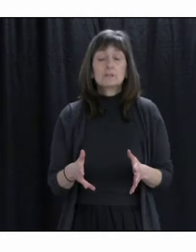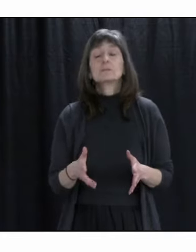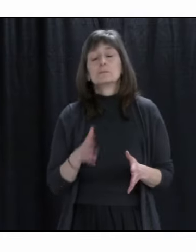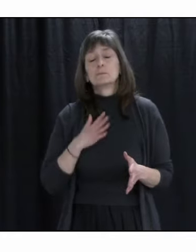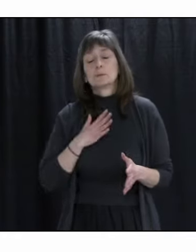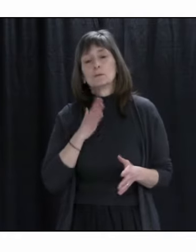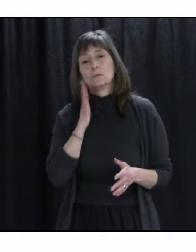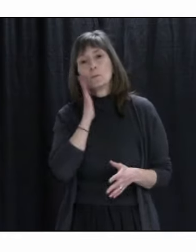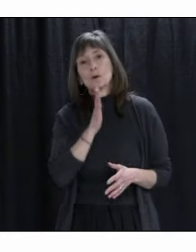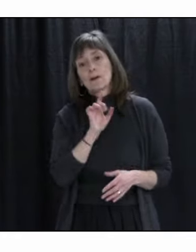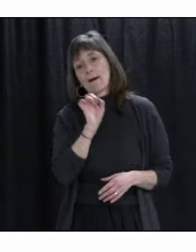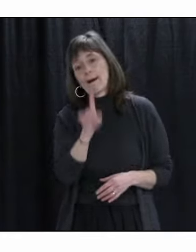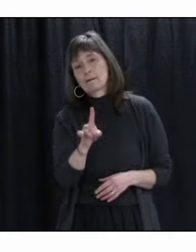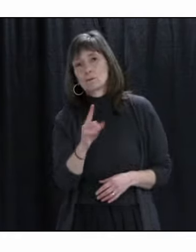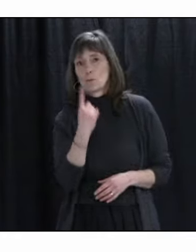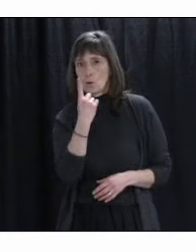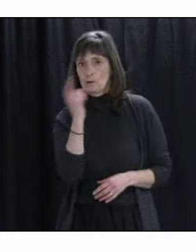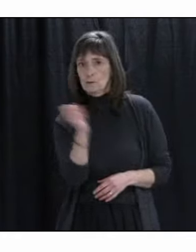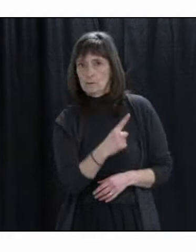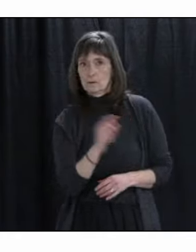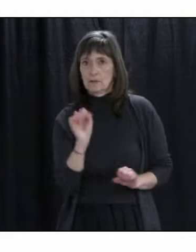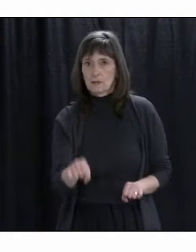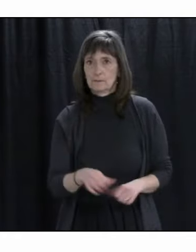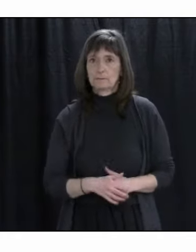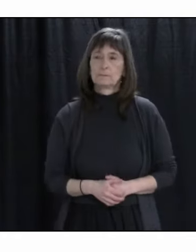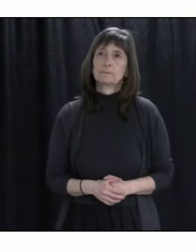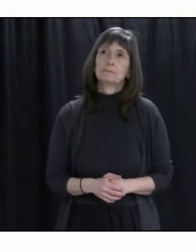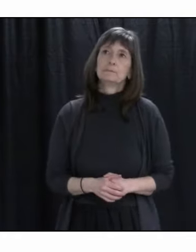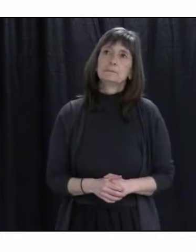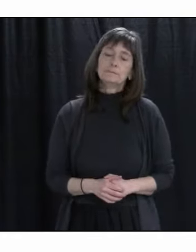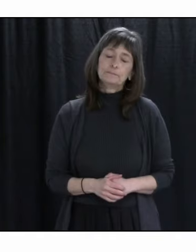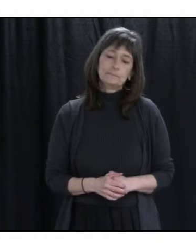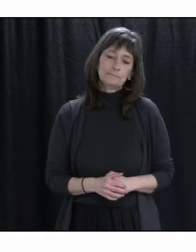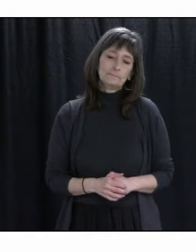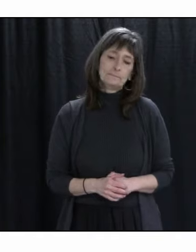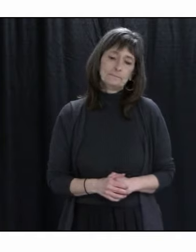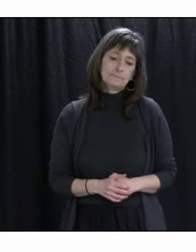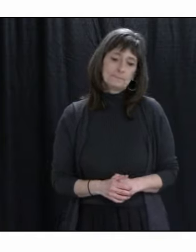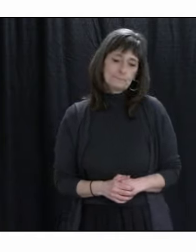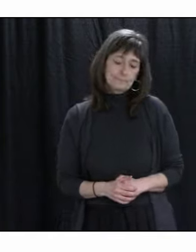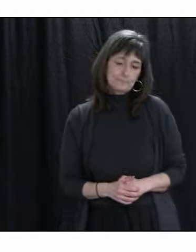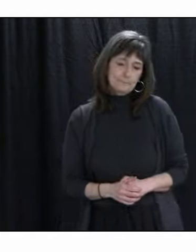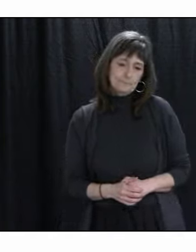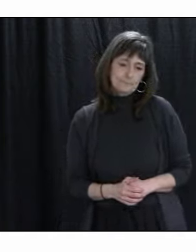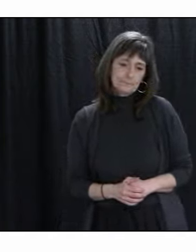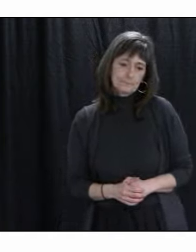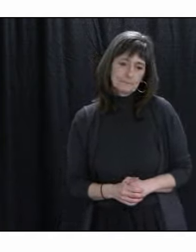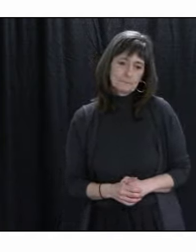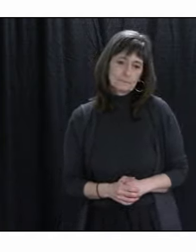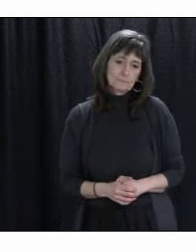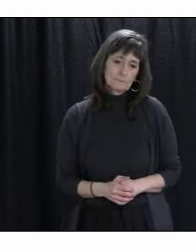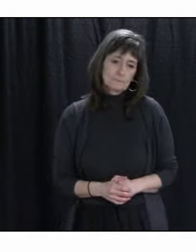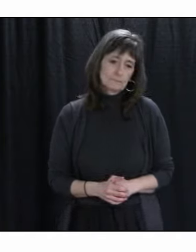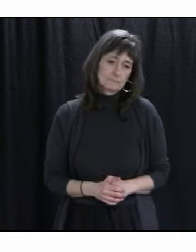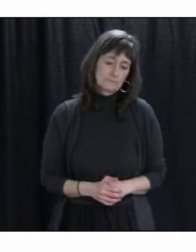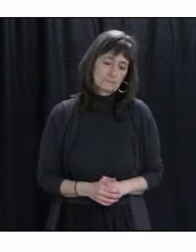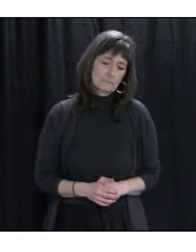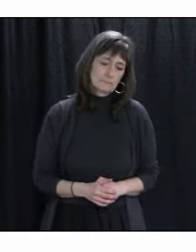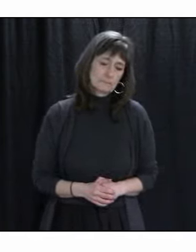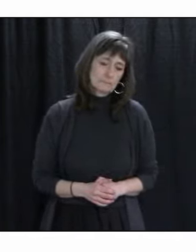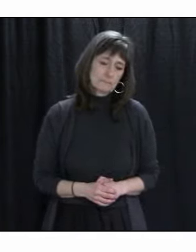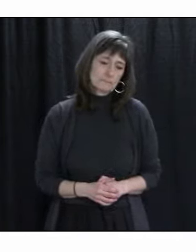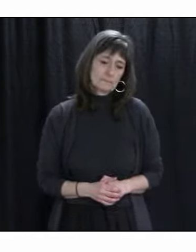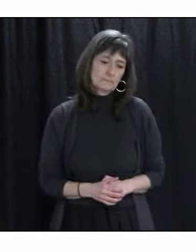ask single questions only. Operator, please proceed, as this call will end at 2:59 p.m. Thank